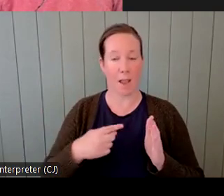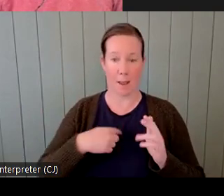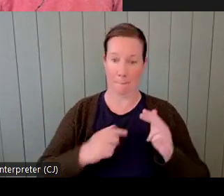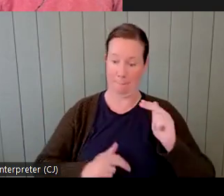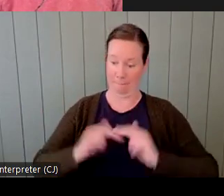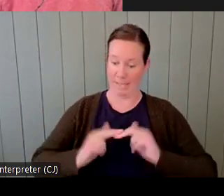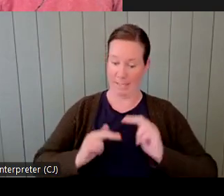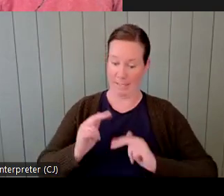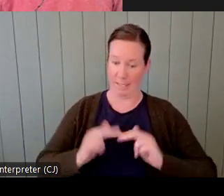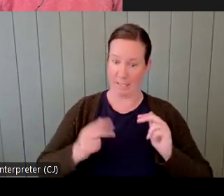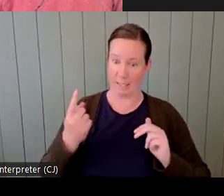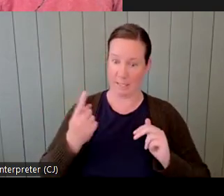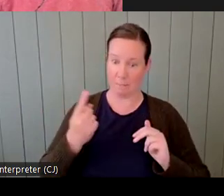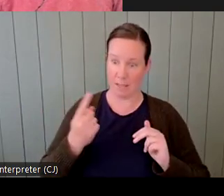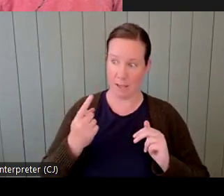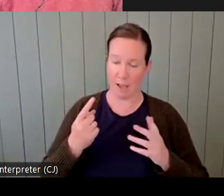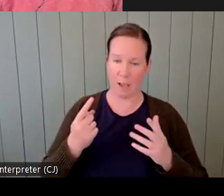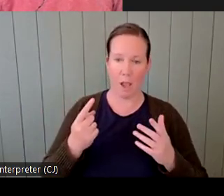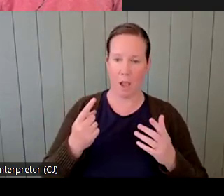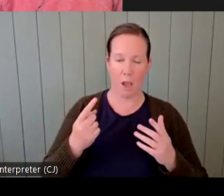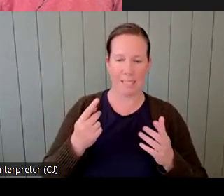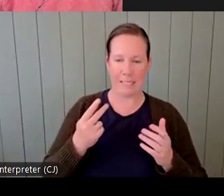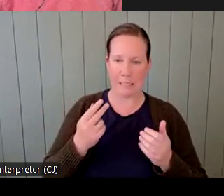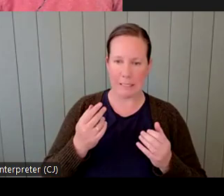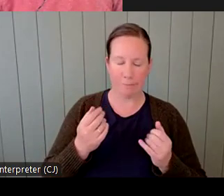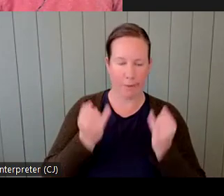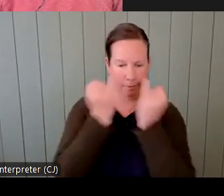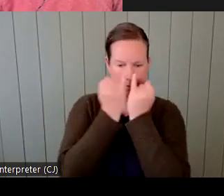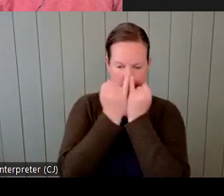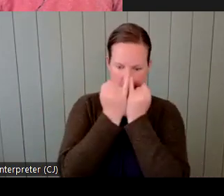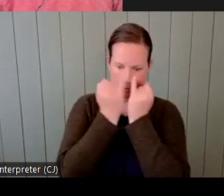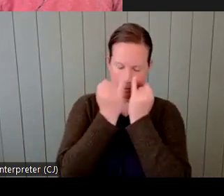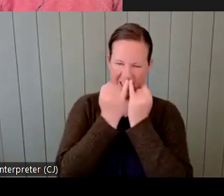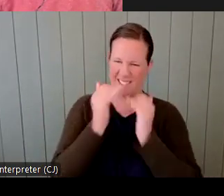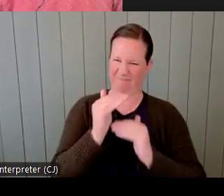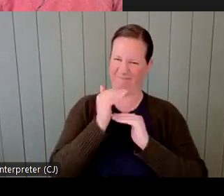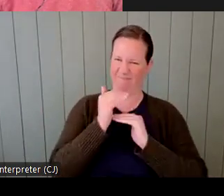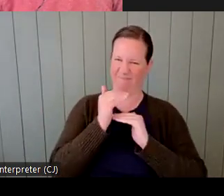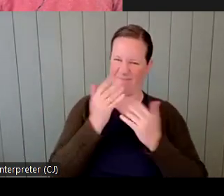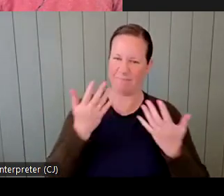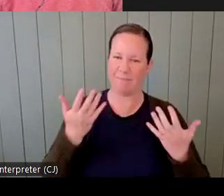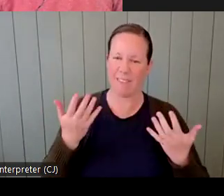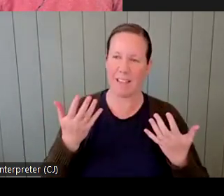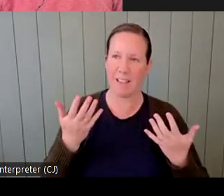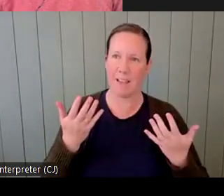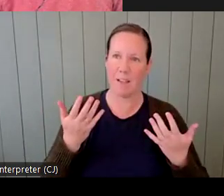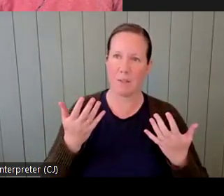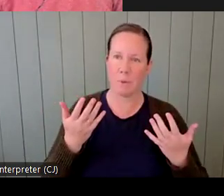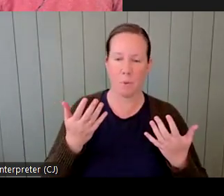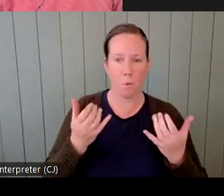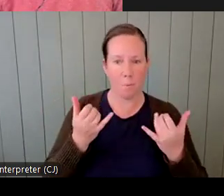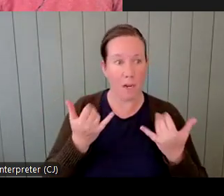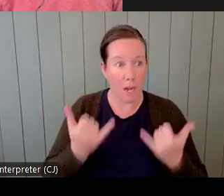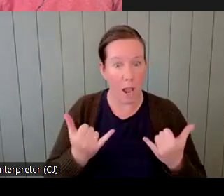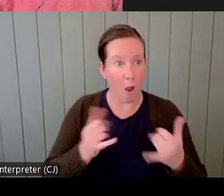not kind of like, sinking your in your own thoughts, getting openly open questions, connect with